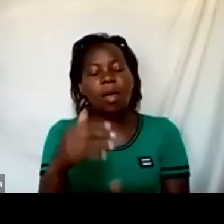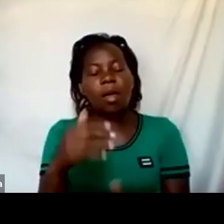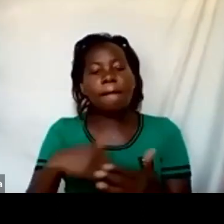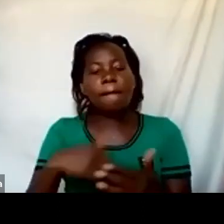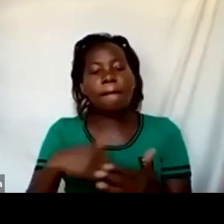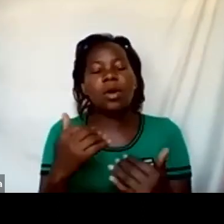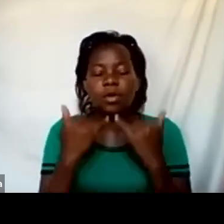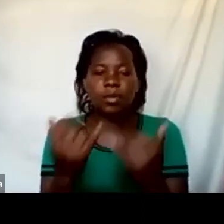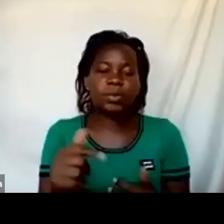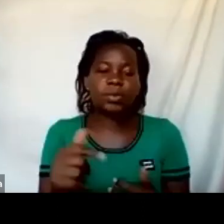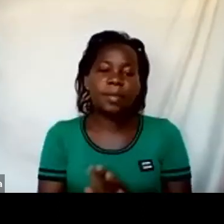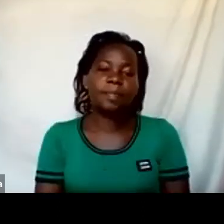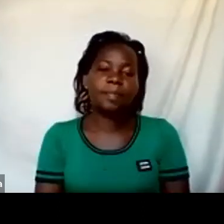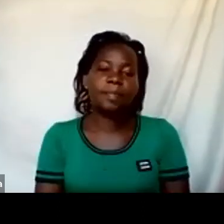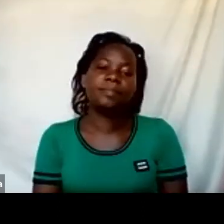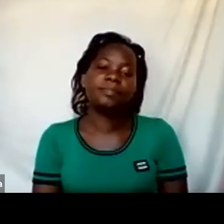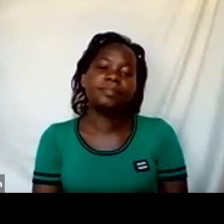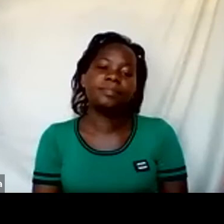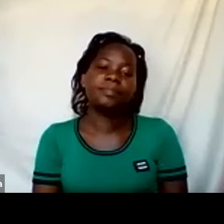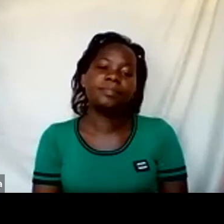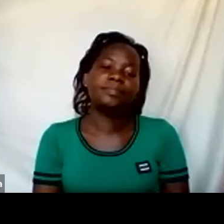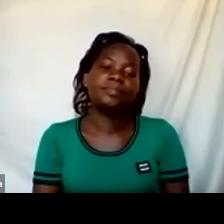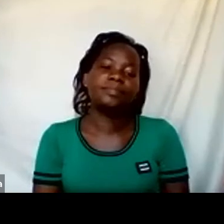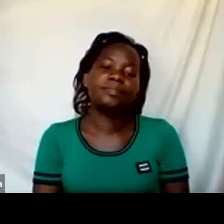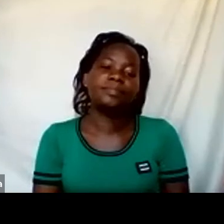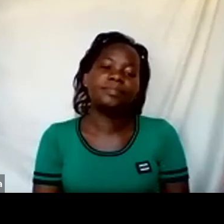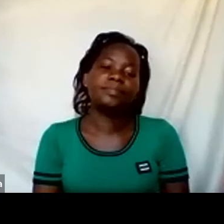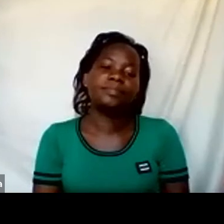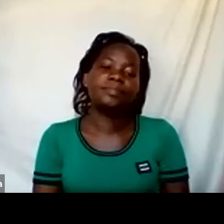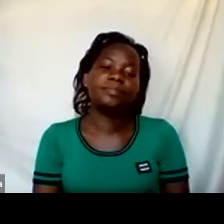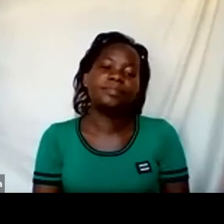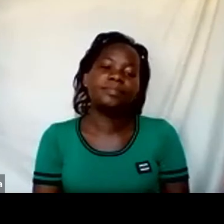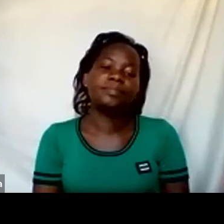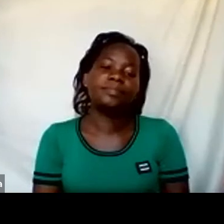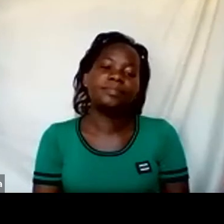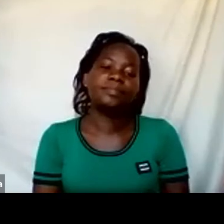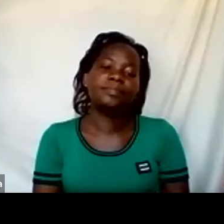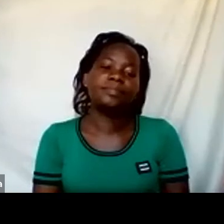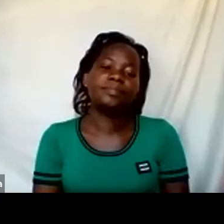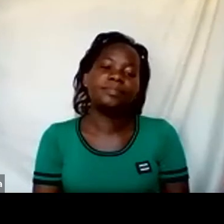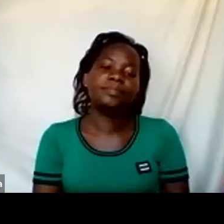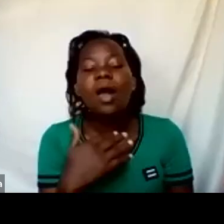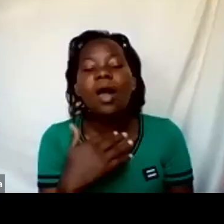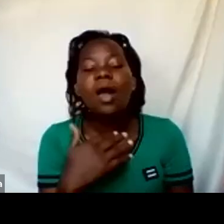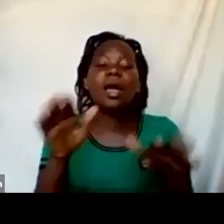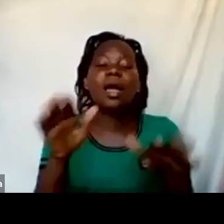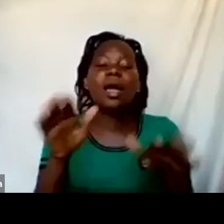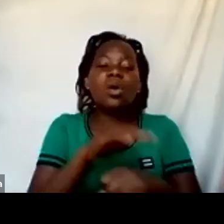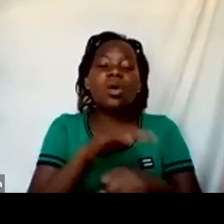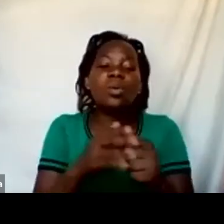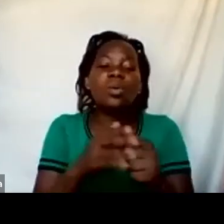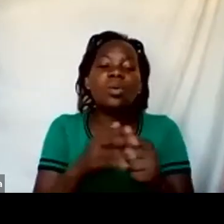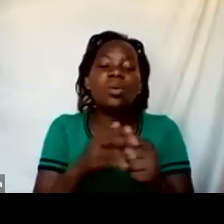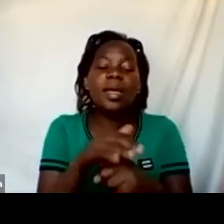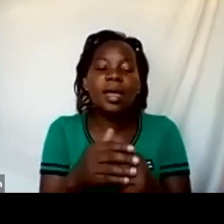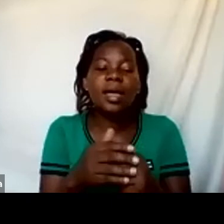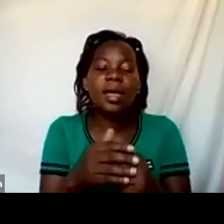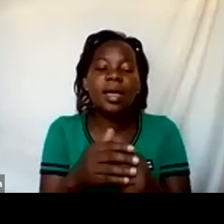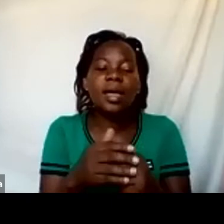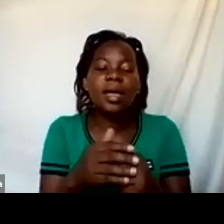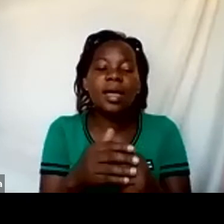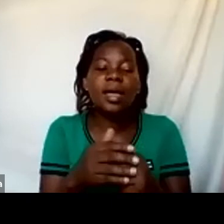Aguma. Some guidance on how to make profile or idea edited. Oh yes, the same thing. We talked about